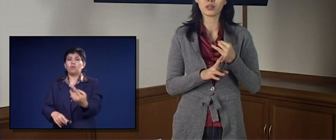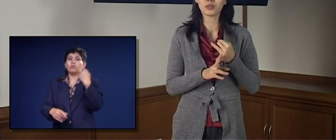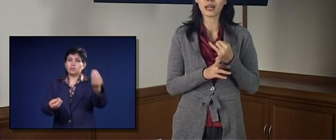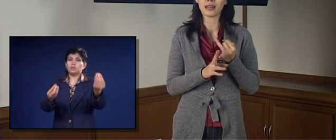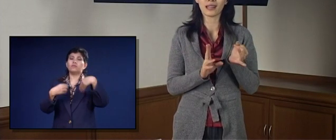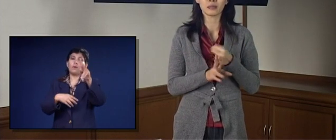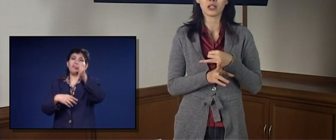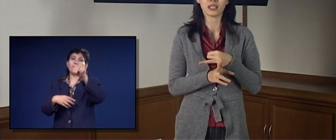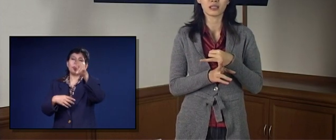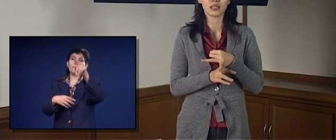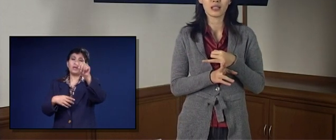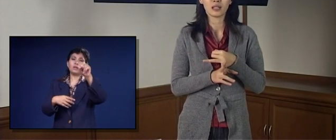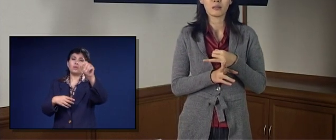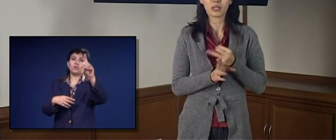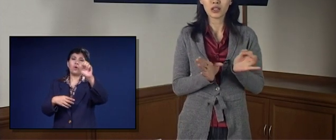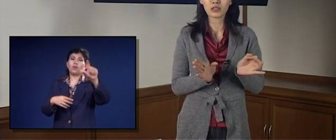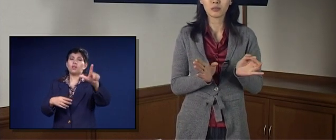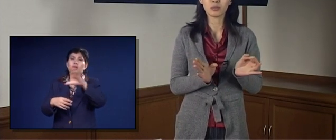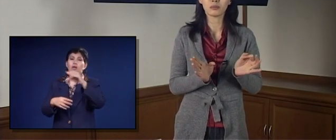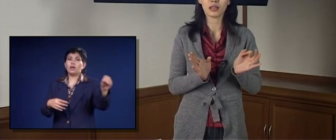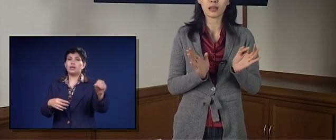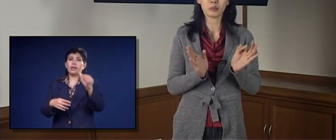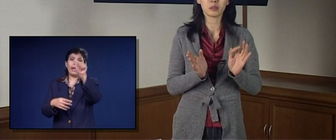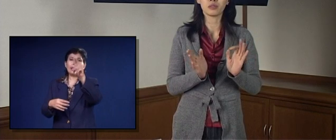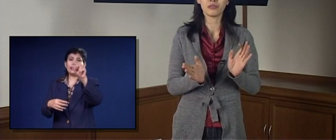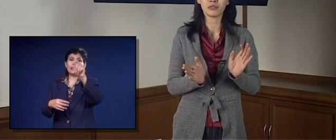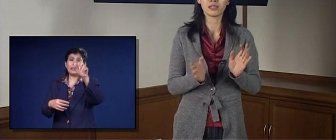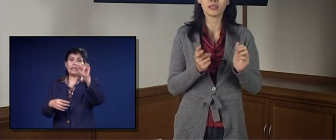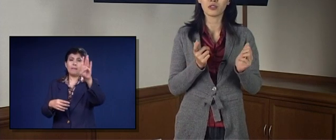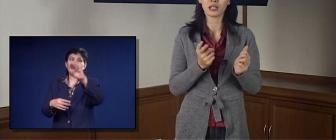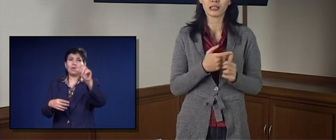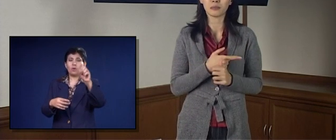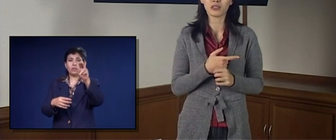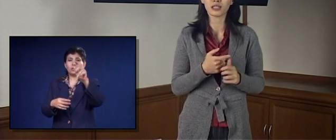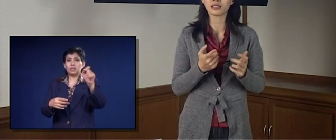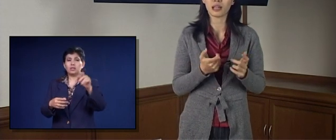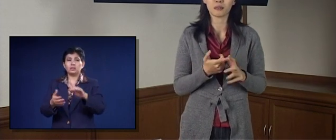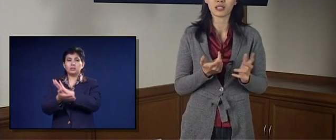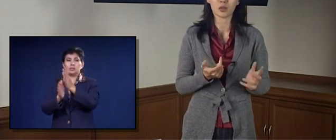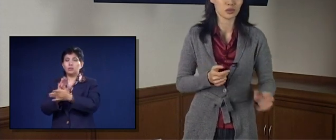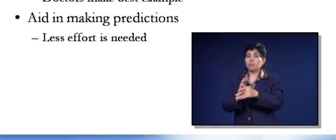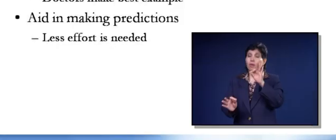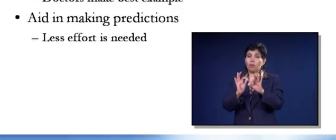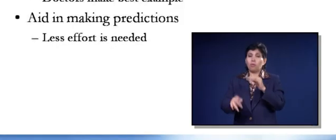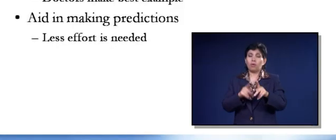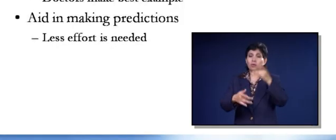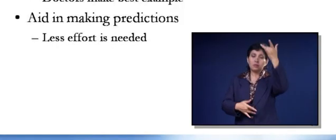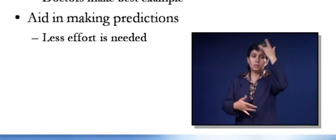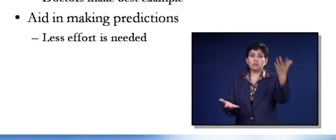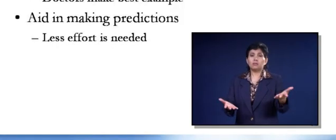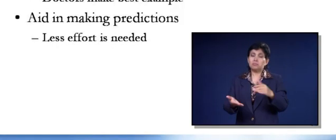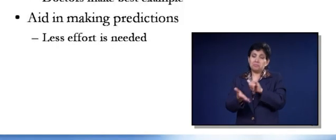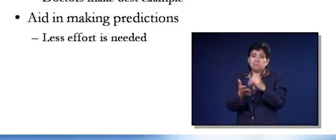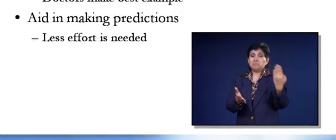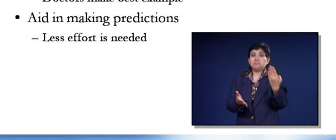you panadols and antibiotics. Because people with fevers need only antibiotics and panadols.